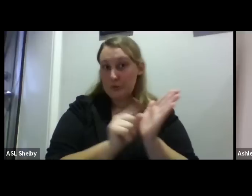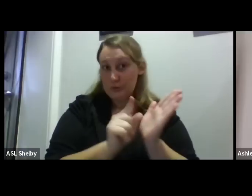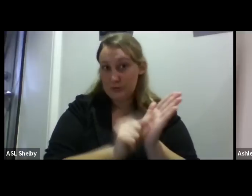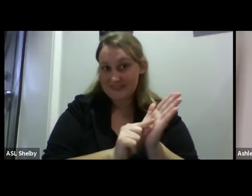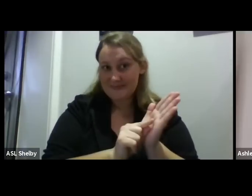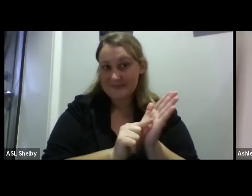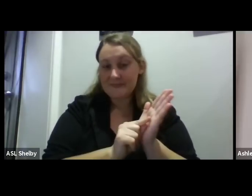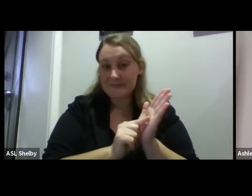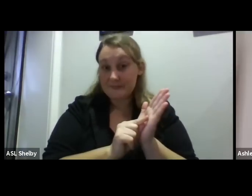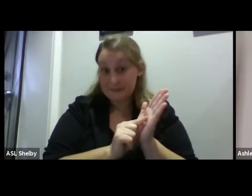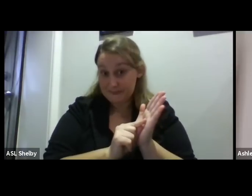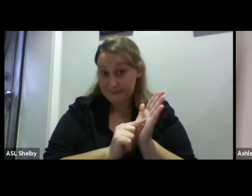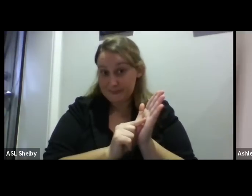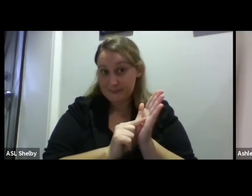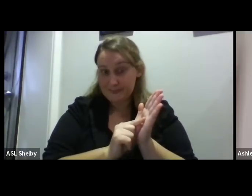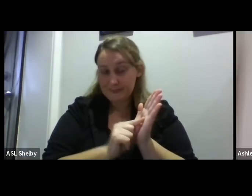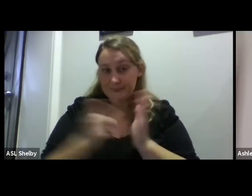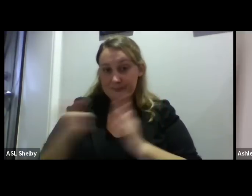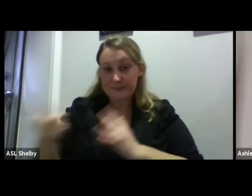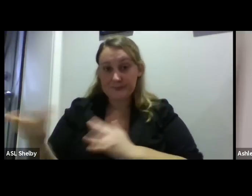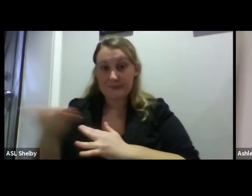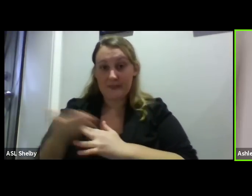trans.